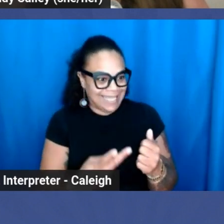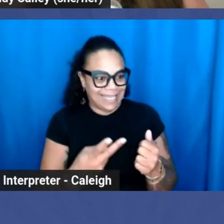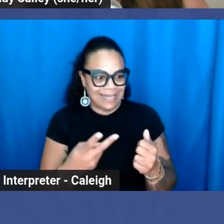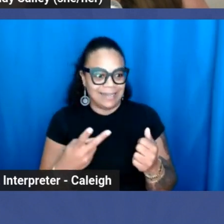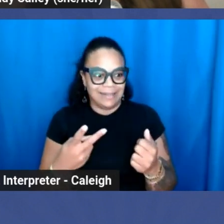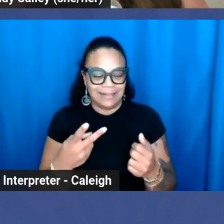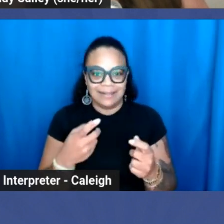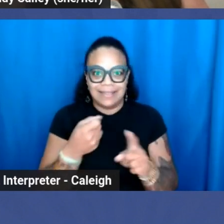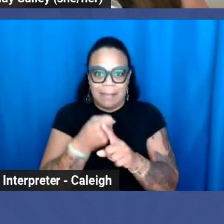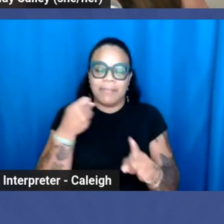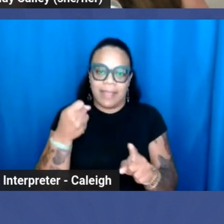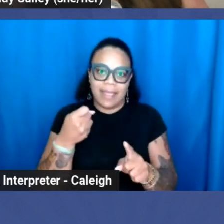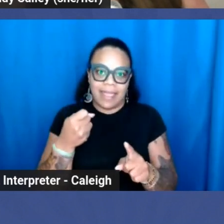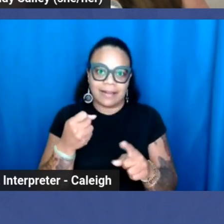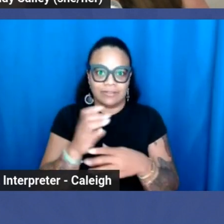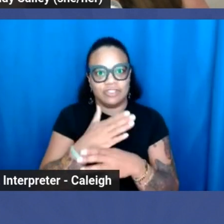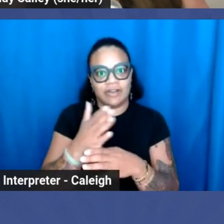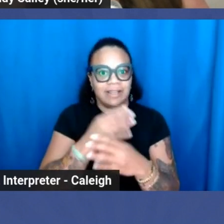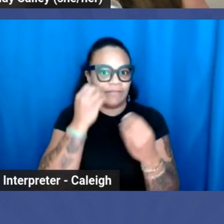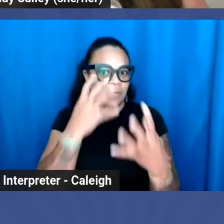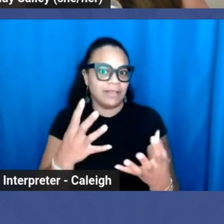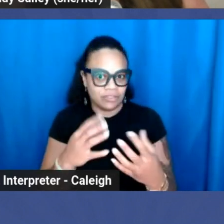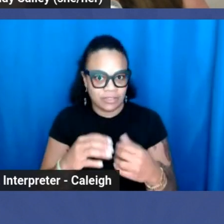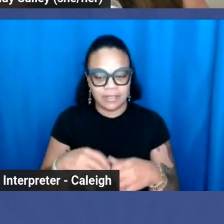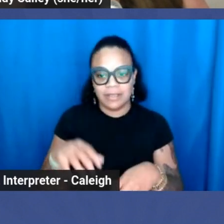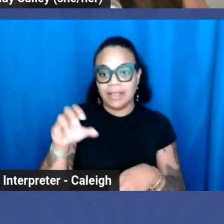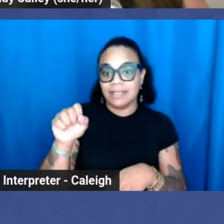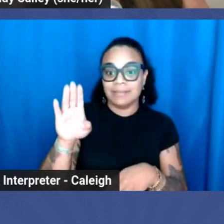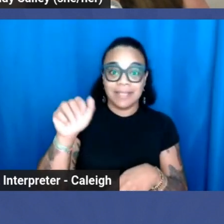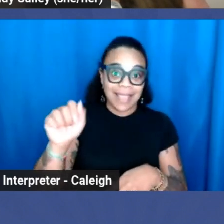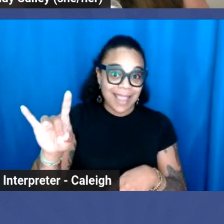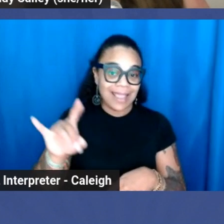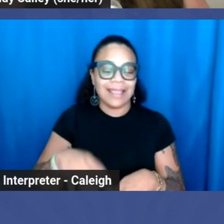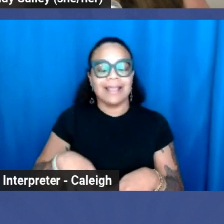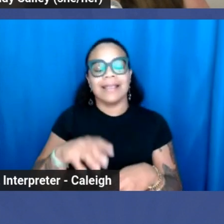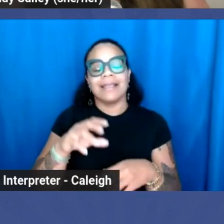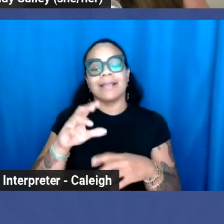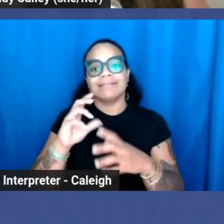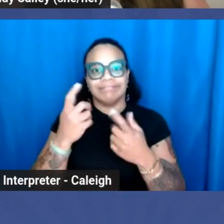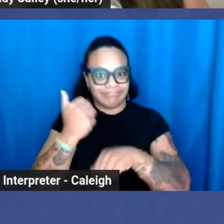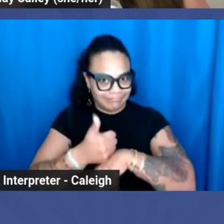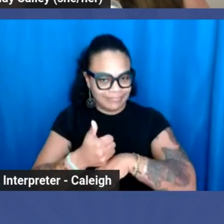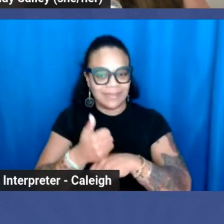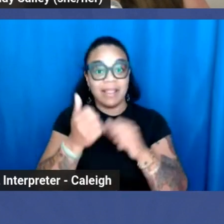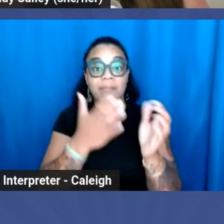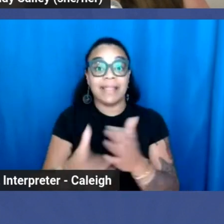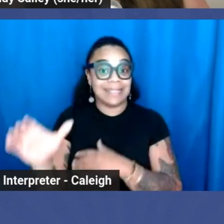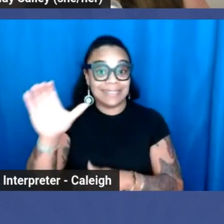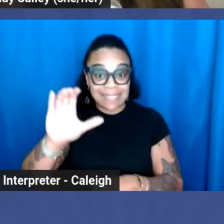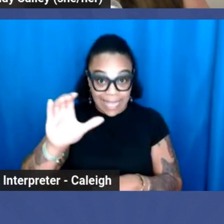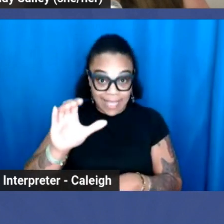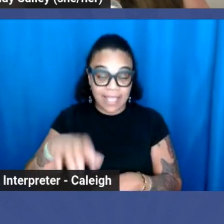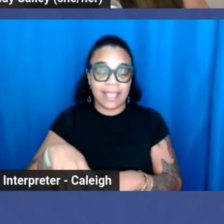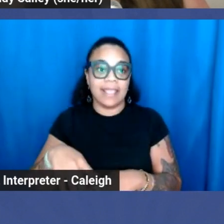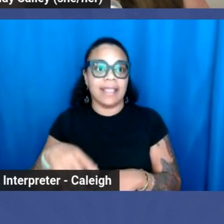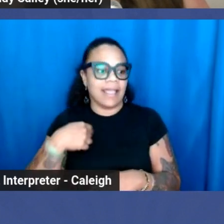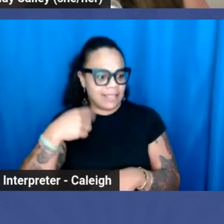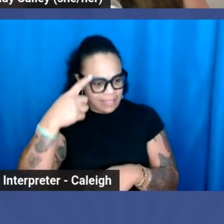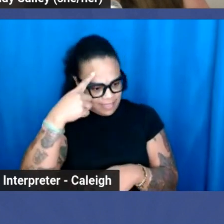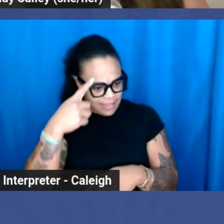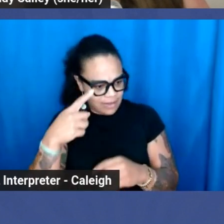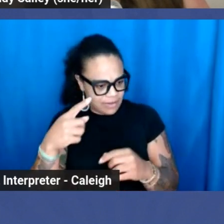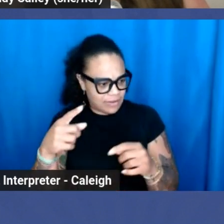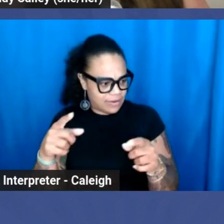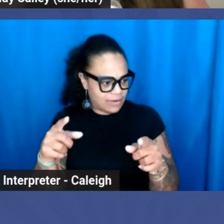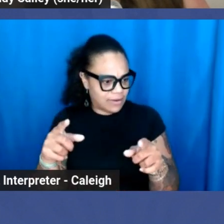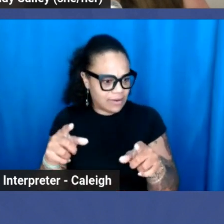be impacting the share of information. When SB8 came into effect, Clancy's I think all social